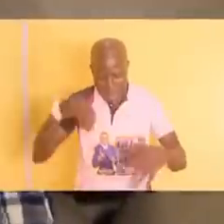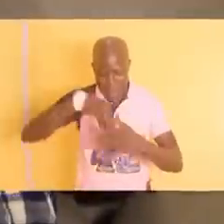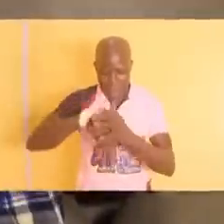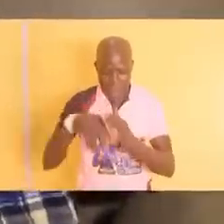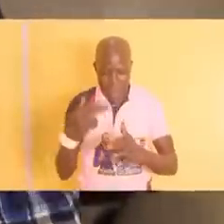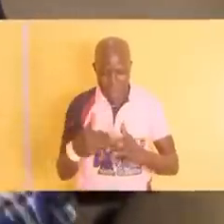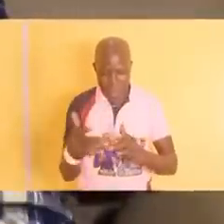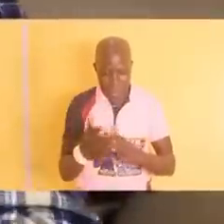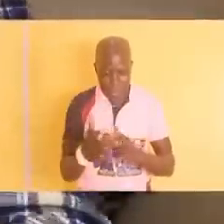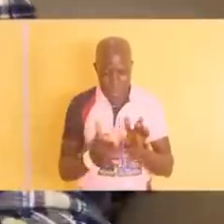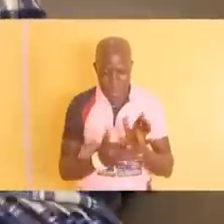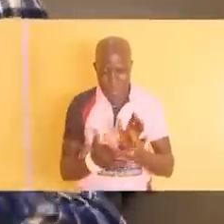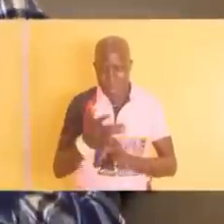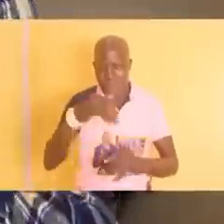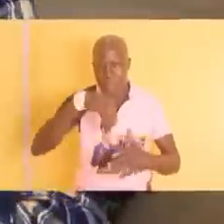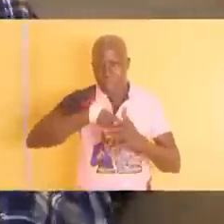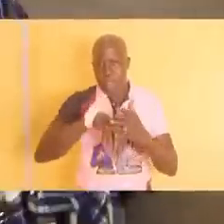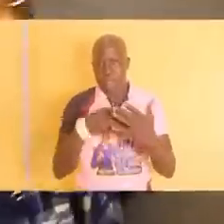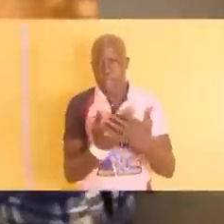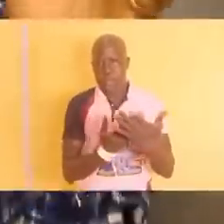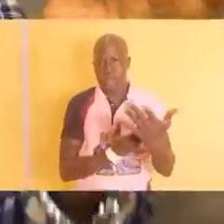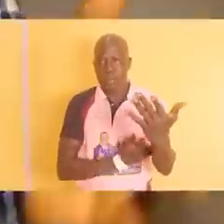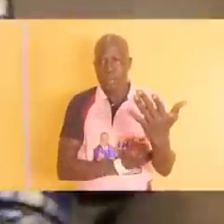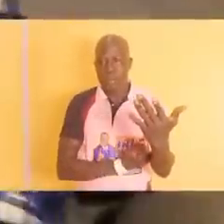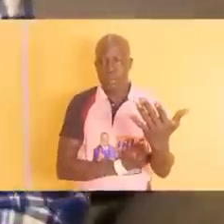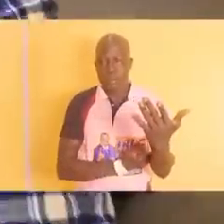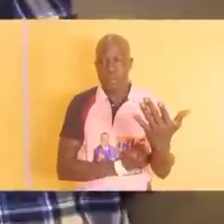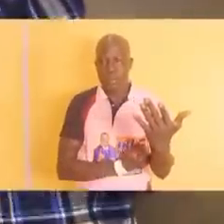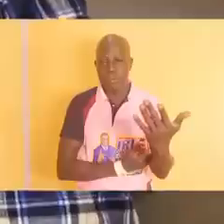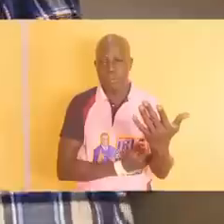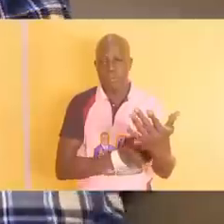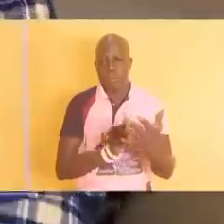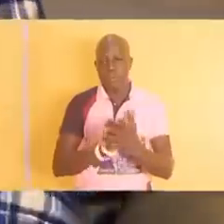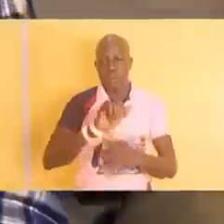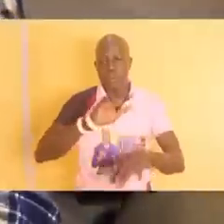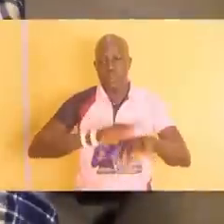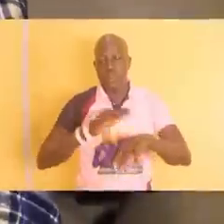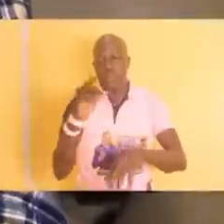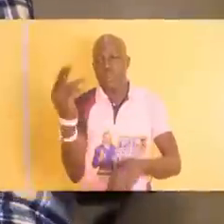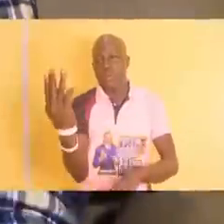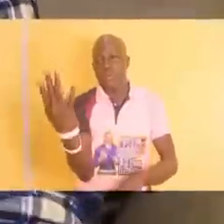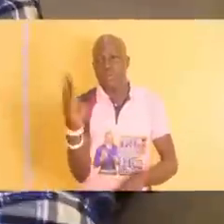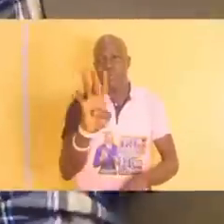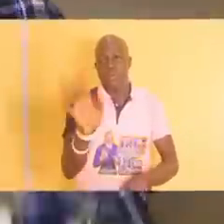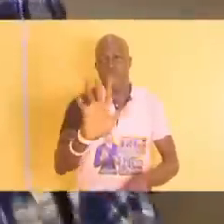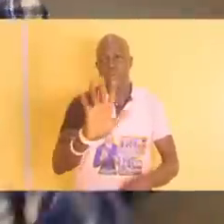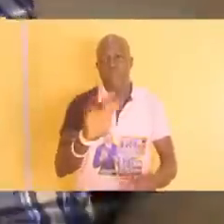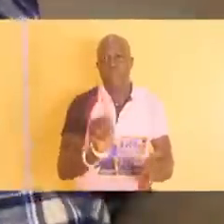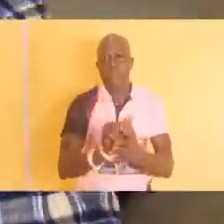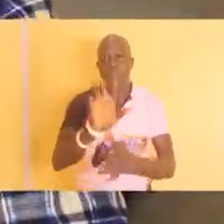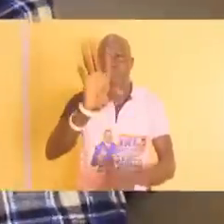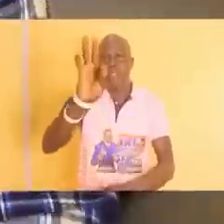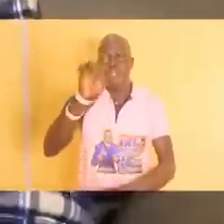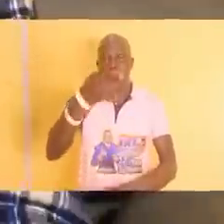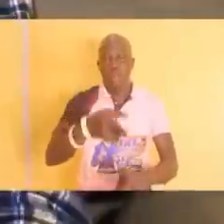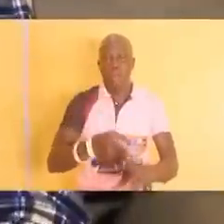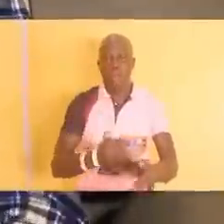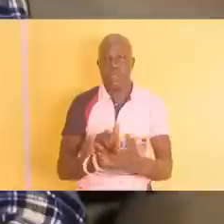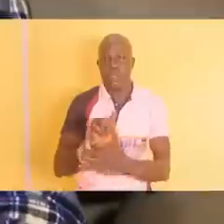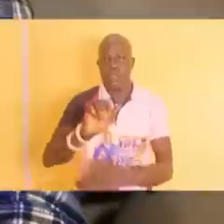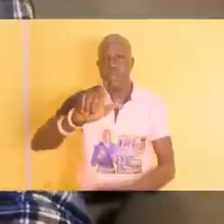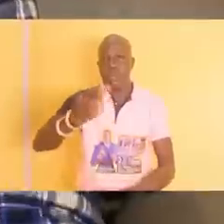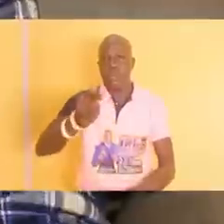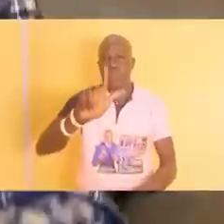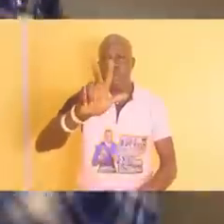in the name of Jesus. In this very early morning, on the fifth day, the ninth month,